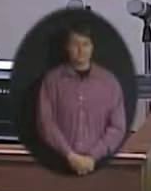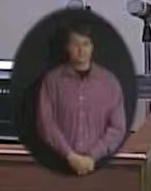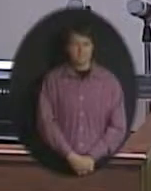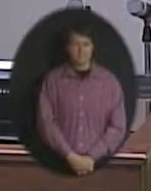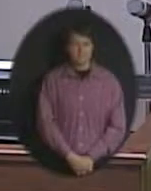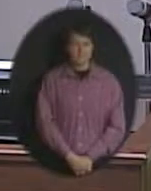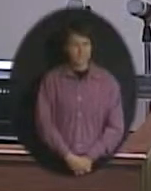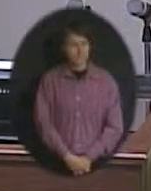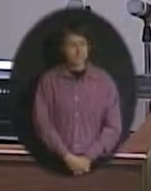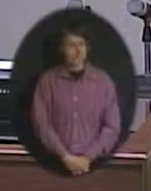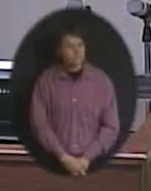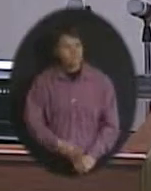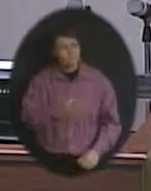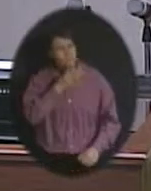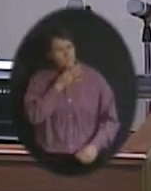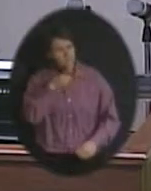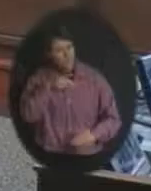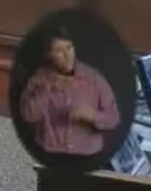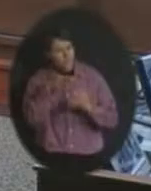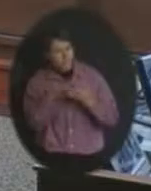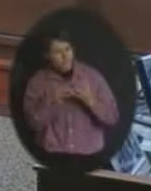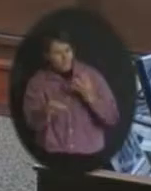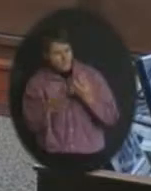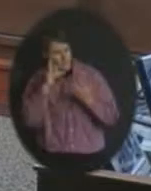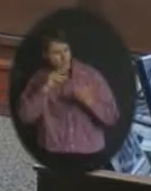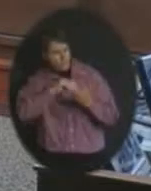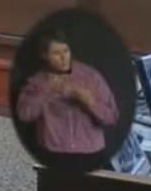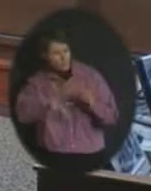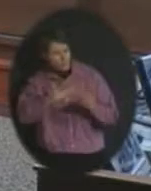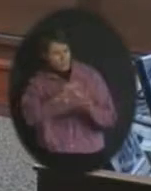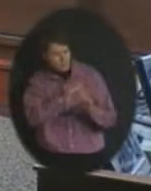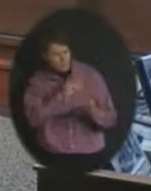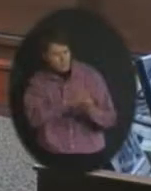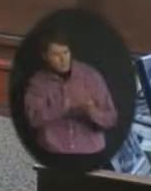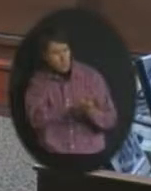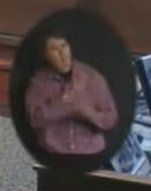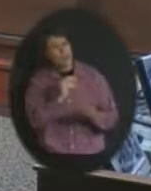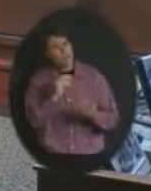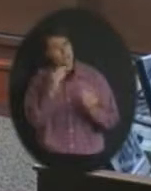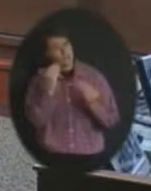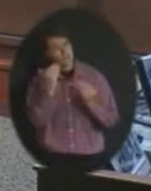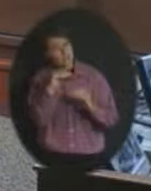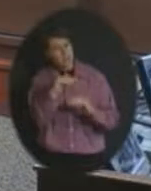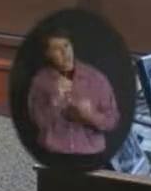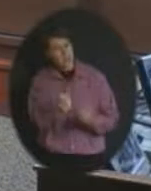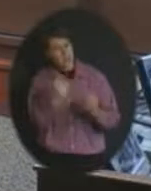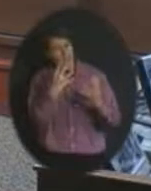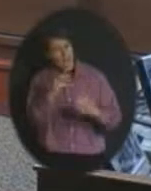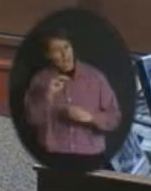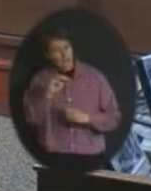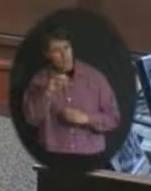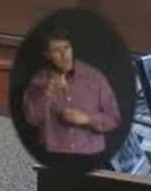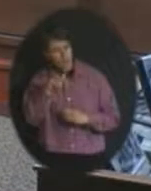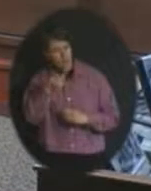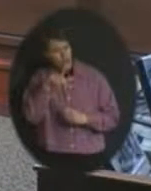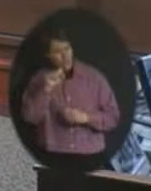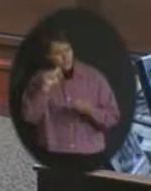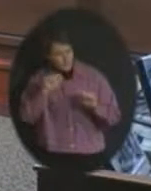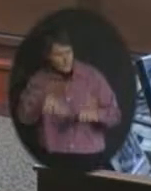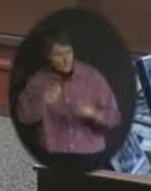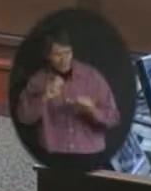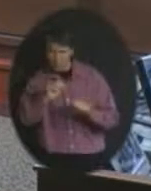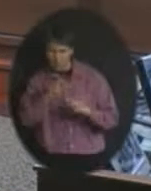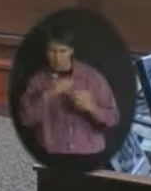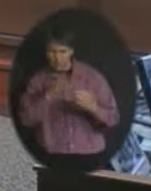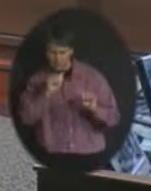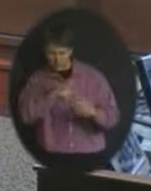Is this an elective for the students at the middle school? And is there a limit on how many modules they can take, or is it whatever they can